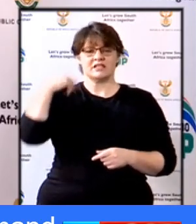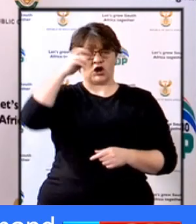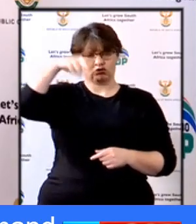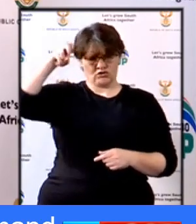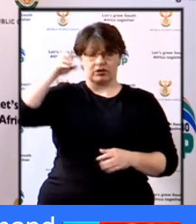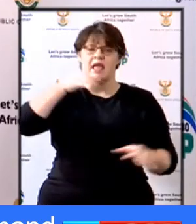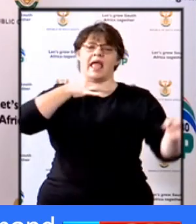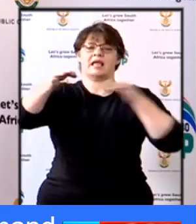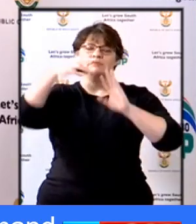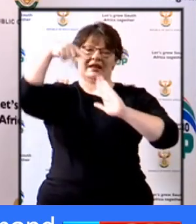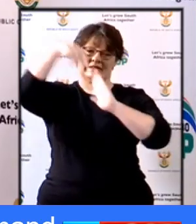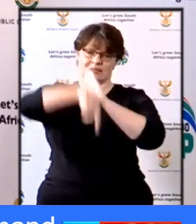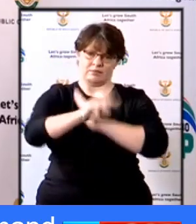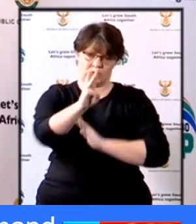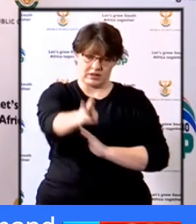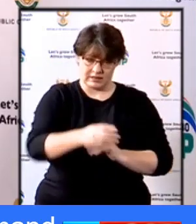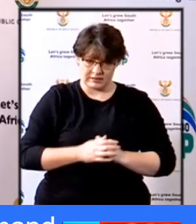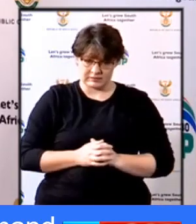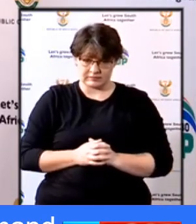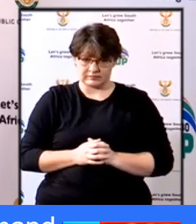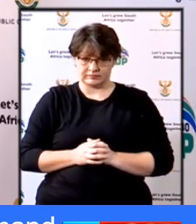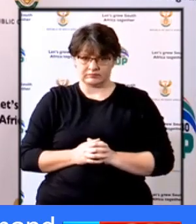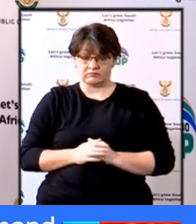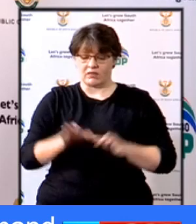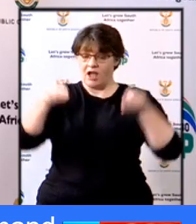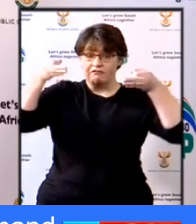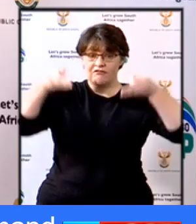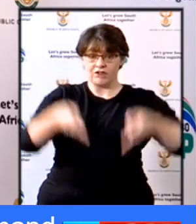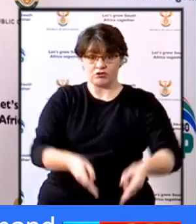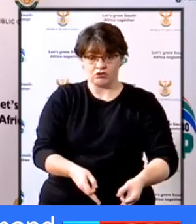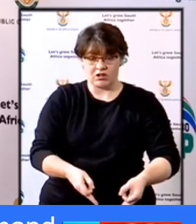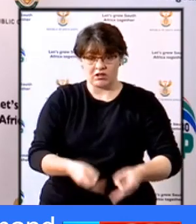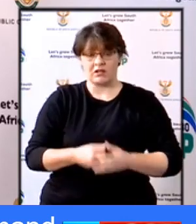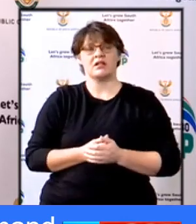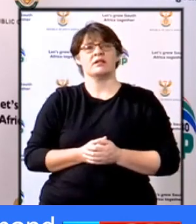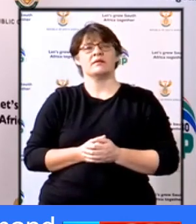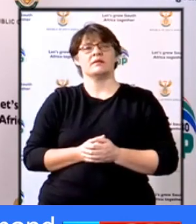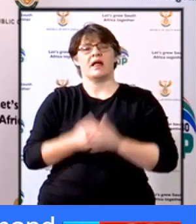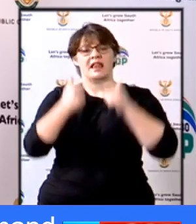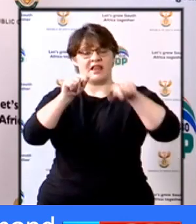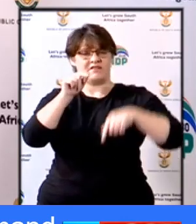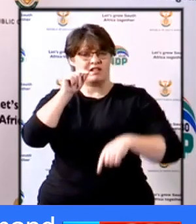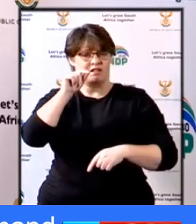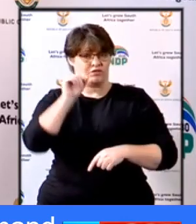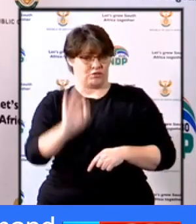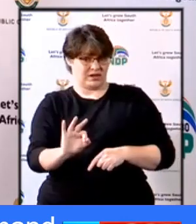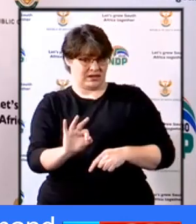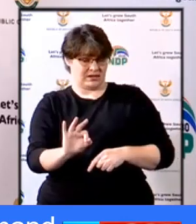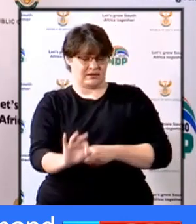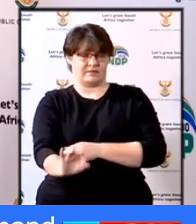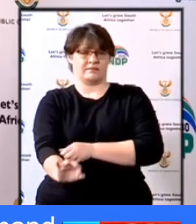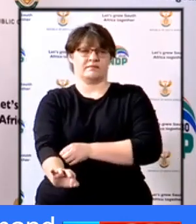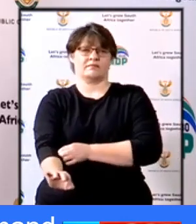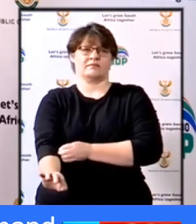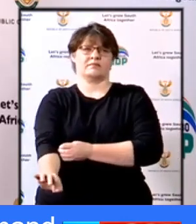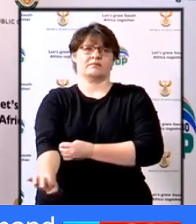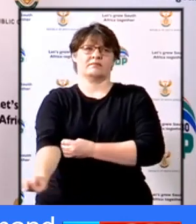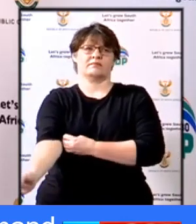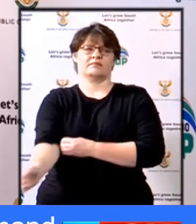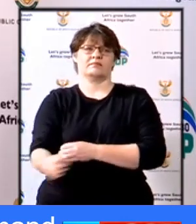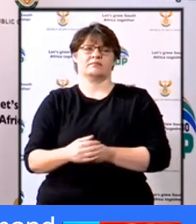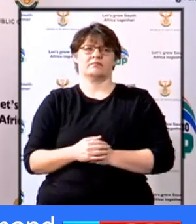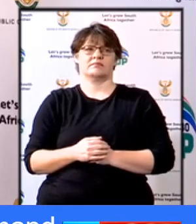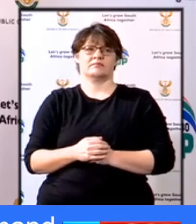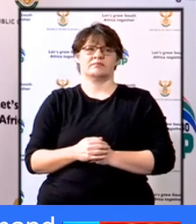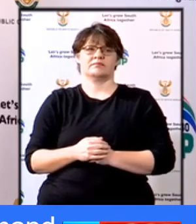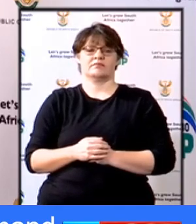elaborate. With regards to funerals at level three, we'll continue to limit